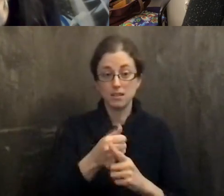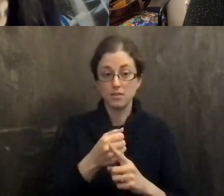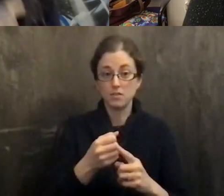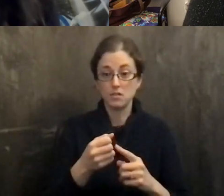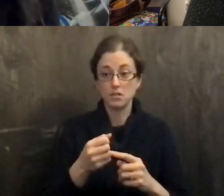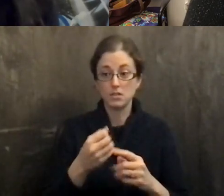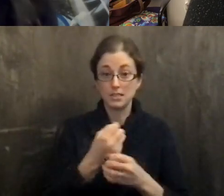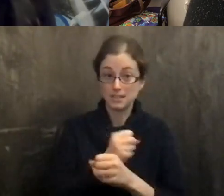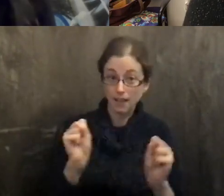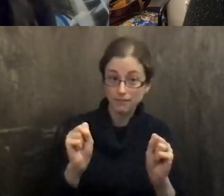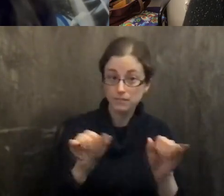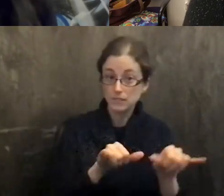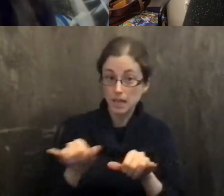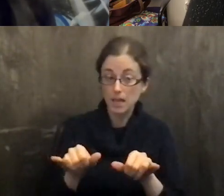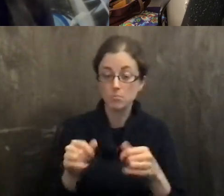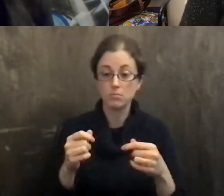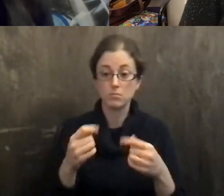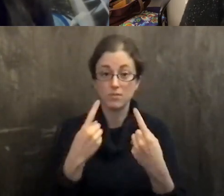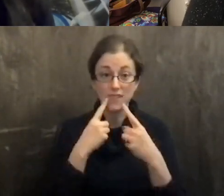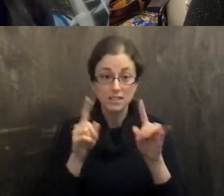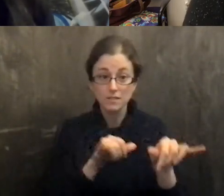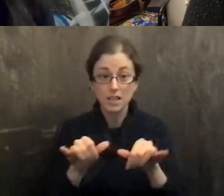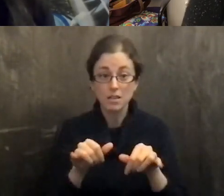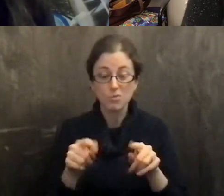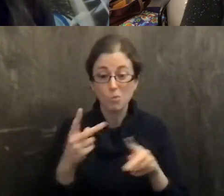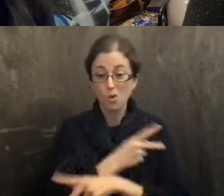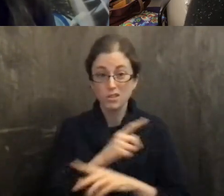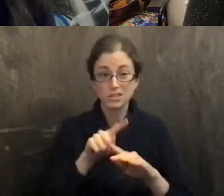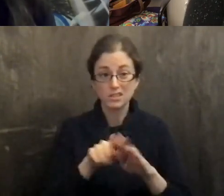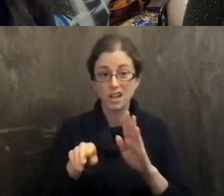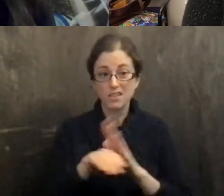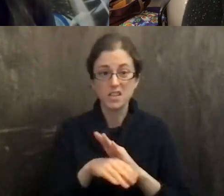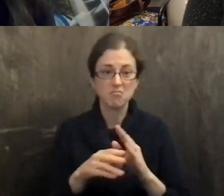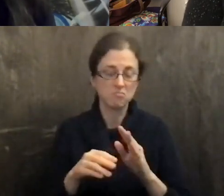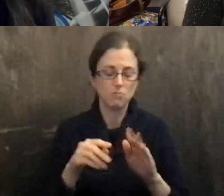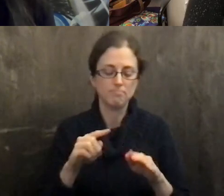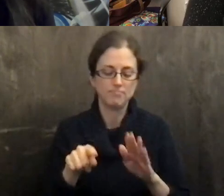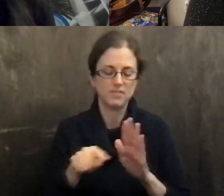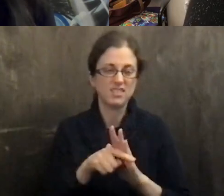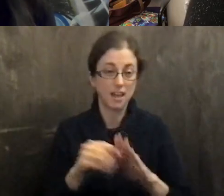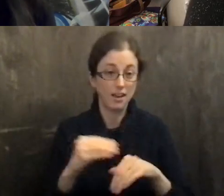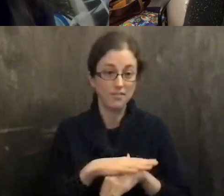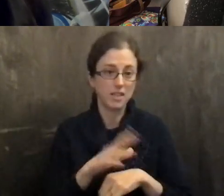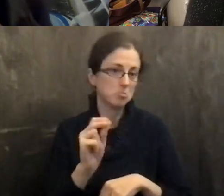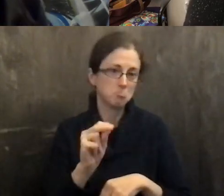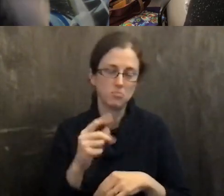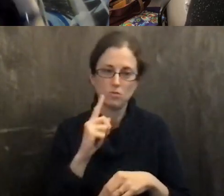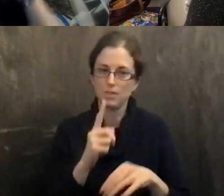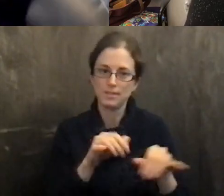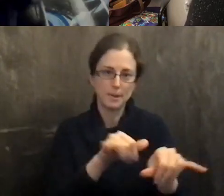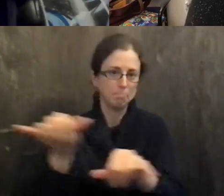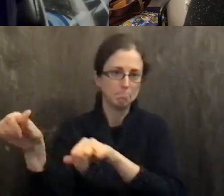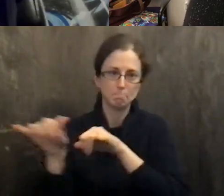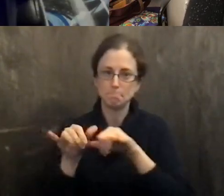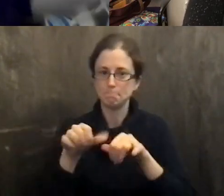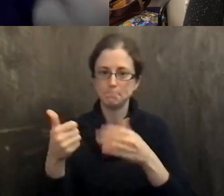wouldn't expect anything different. Okay, thanks. So there's a couple of specific questions that are specific to certain medications